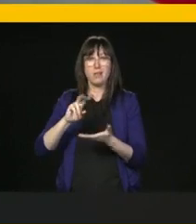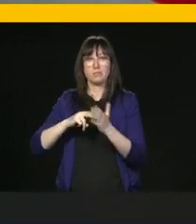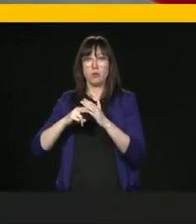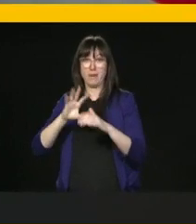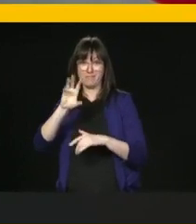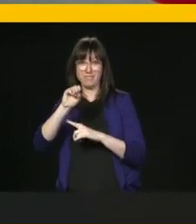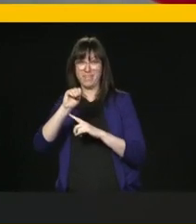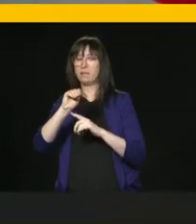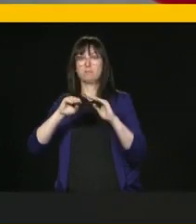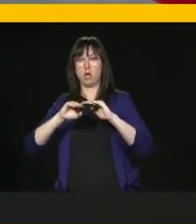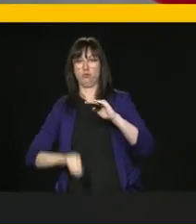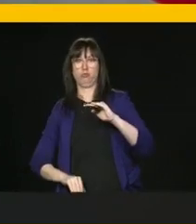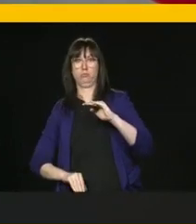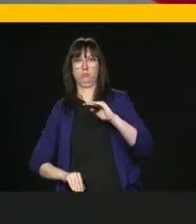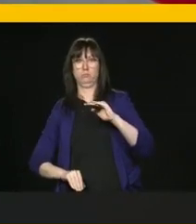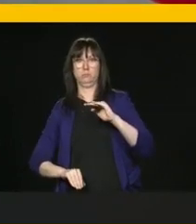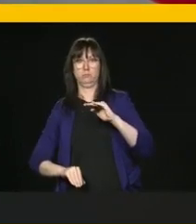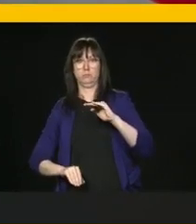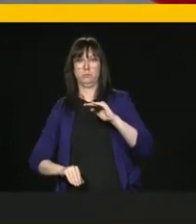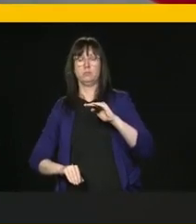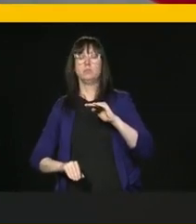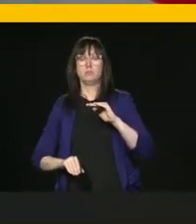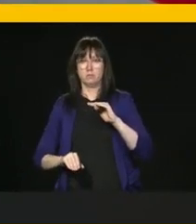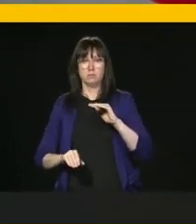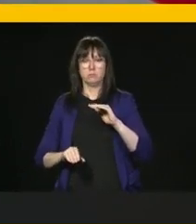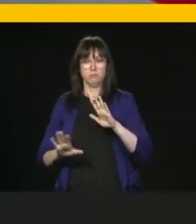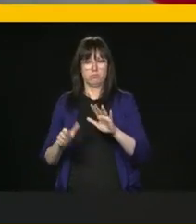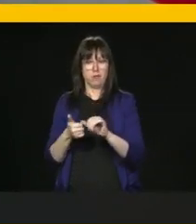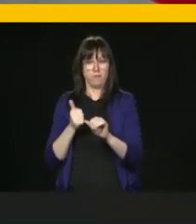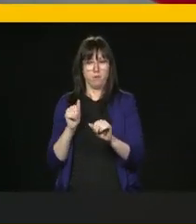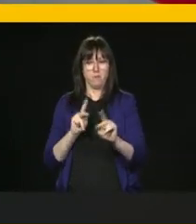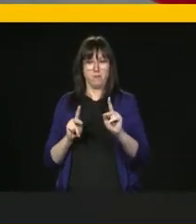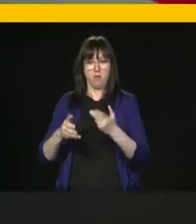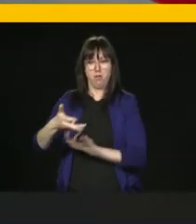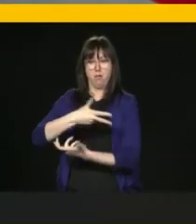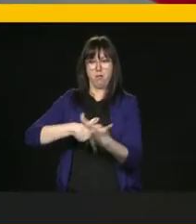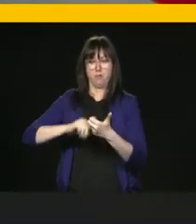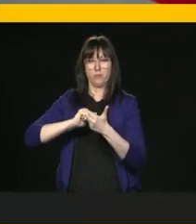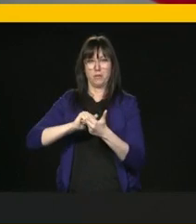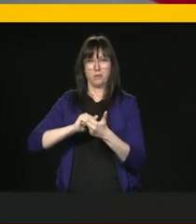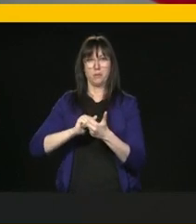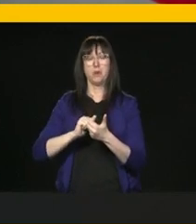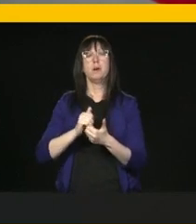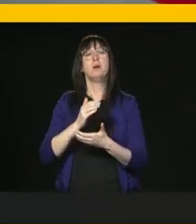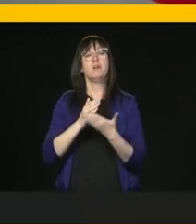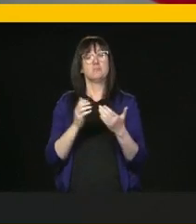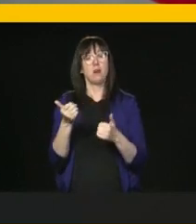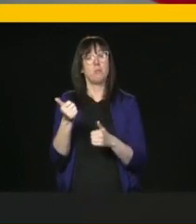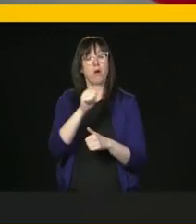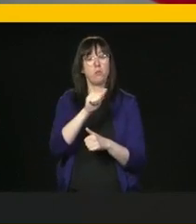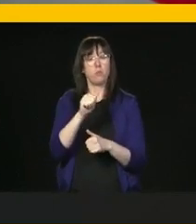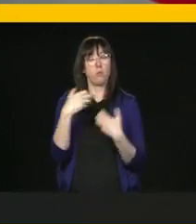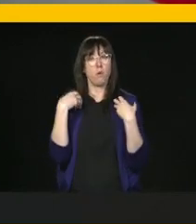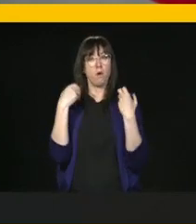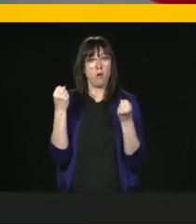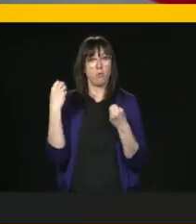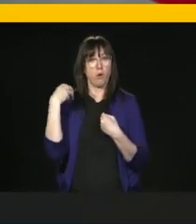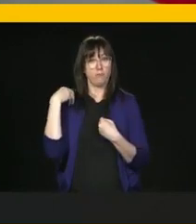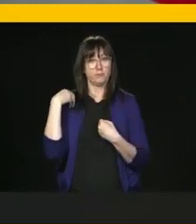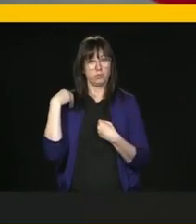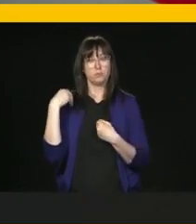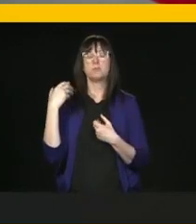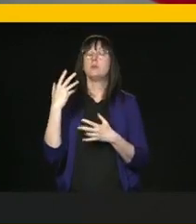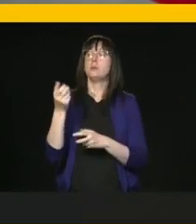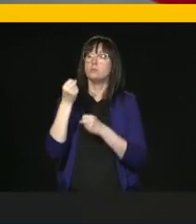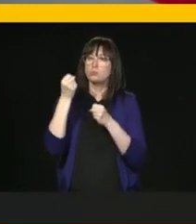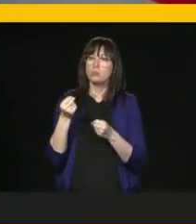of trying to prevent. Some of my colleagues, there are, of course, strong public health measures like quarantine acts,